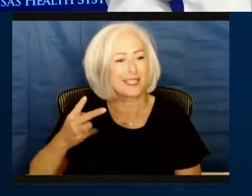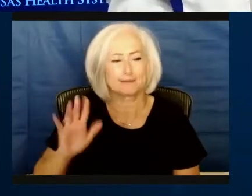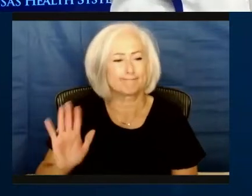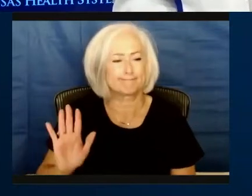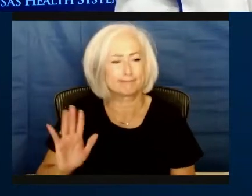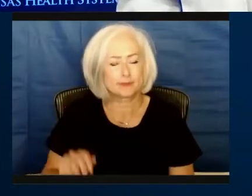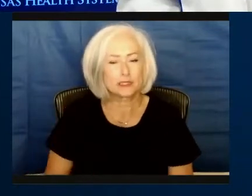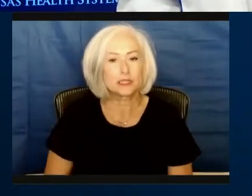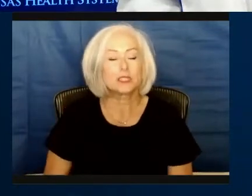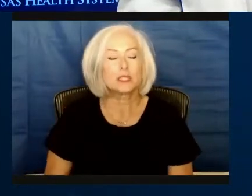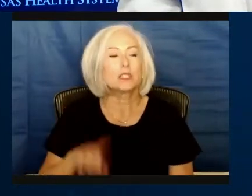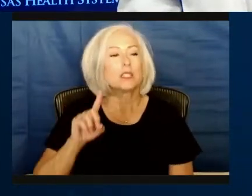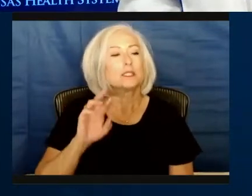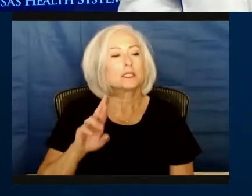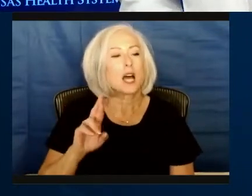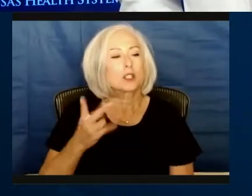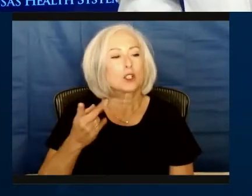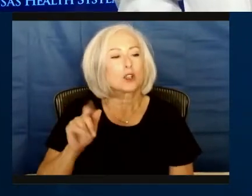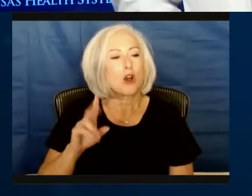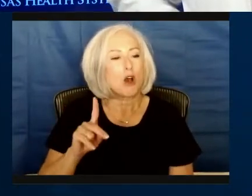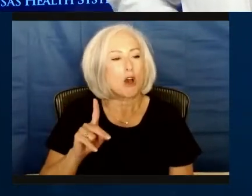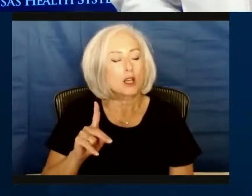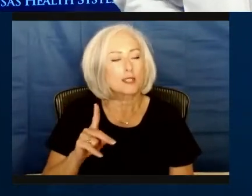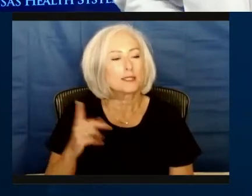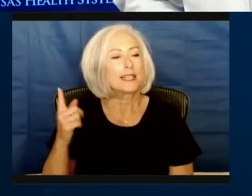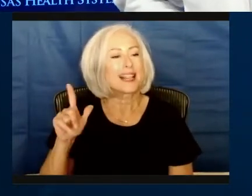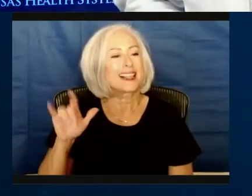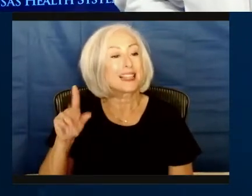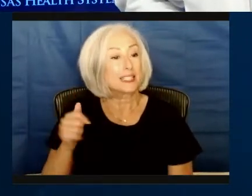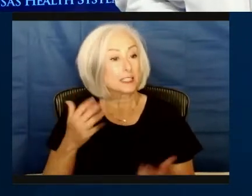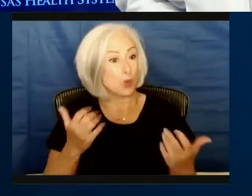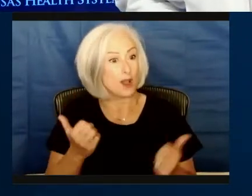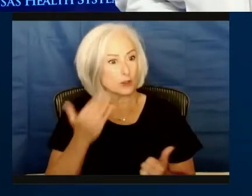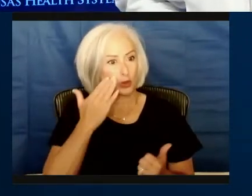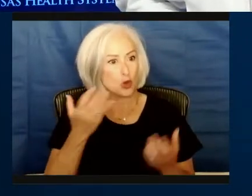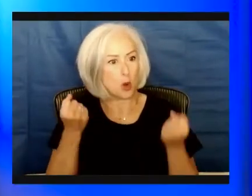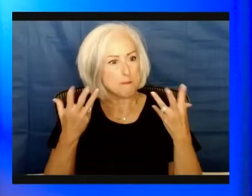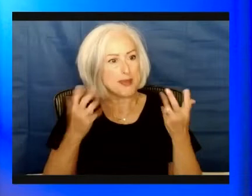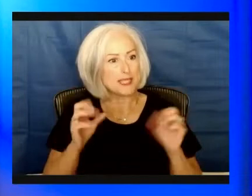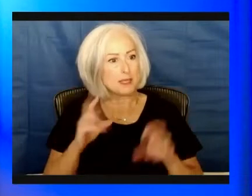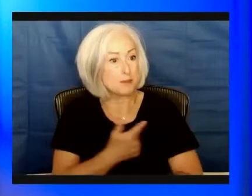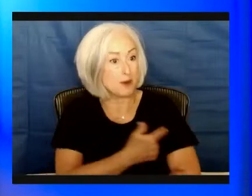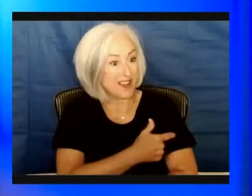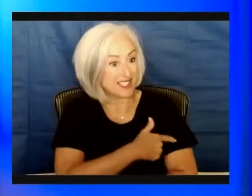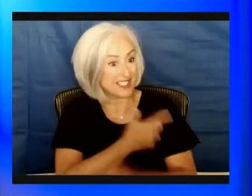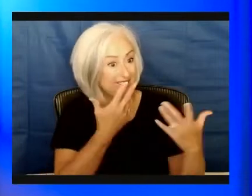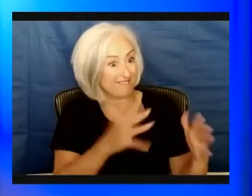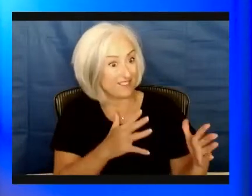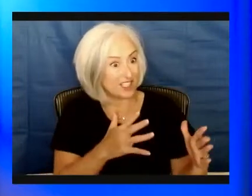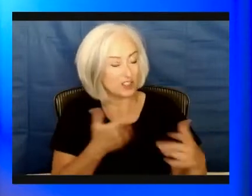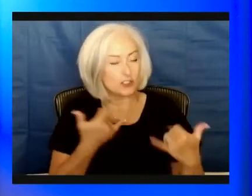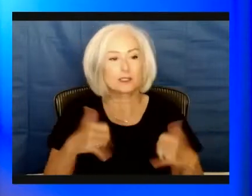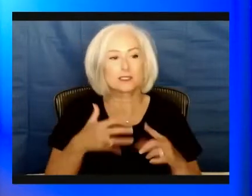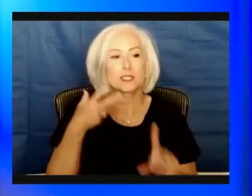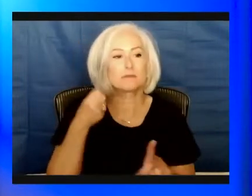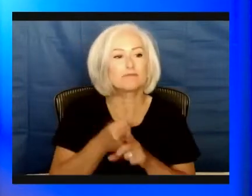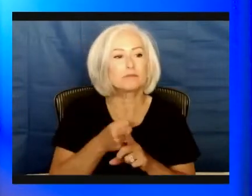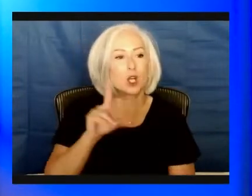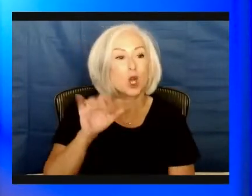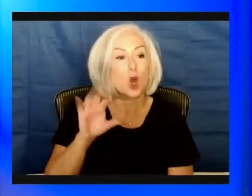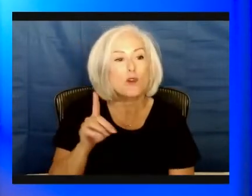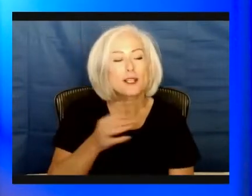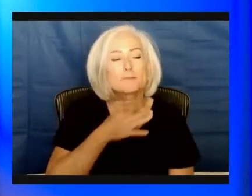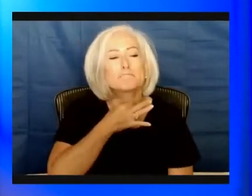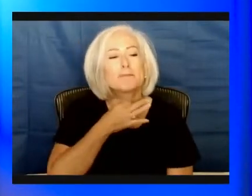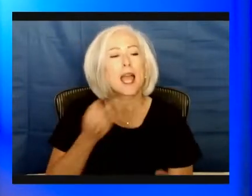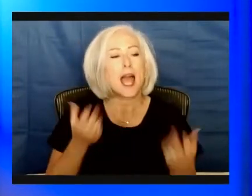to know, I'm seeing a lot of vaccinated people getting COVID right now. How many of the patients in the hospital are vaccinated, and why don't we